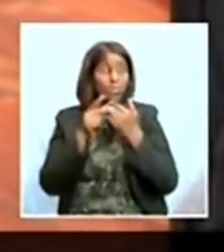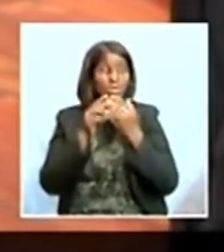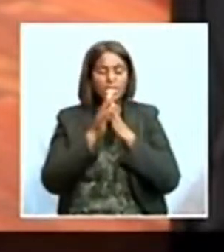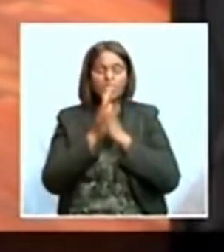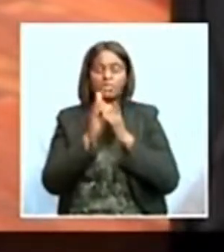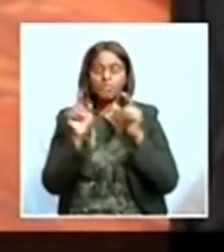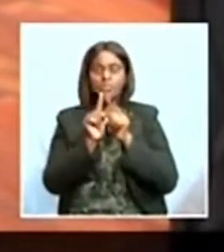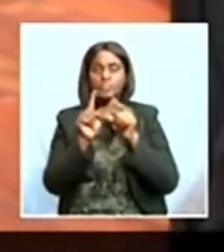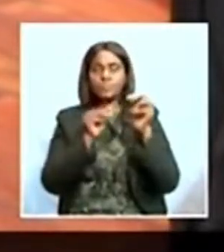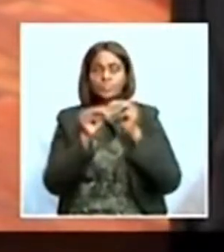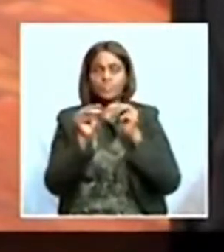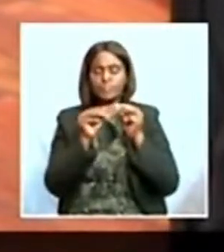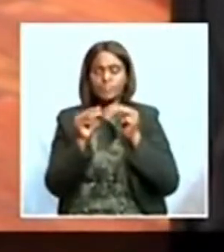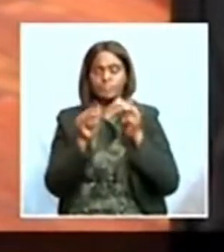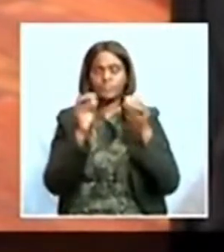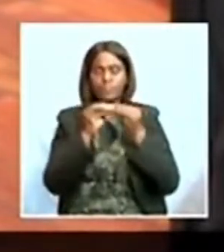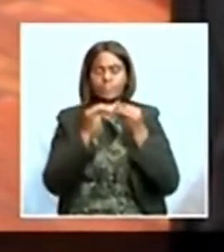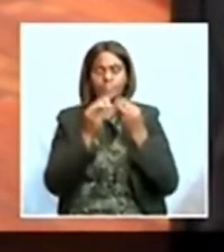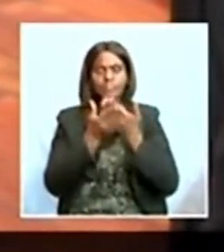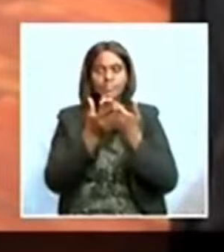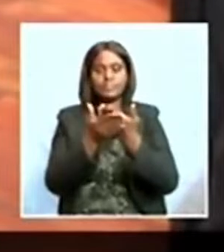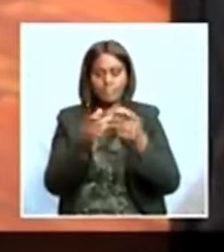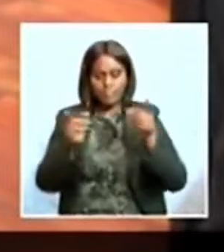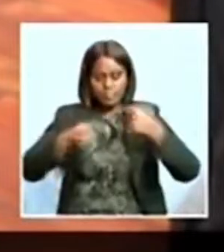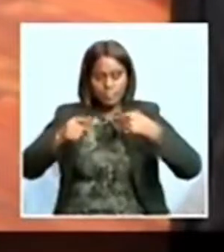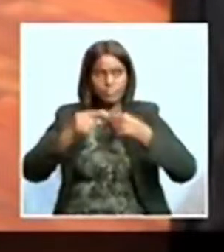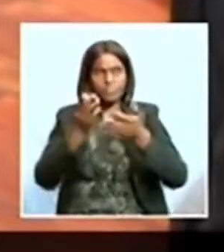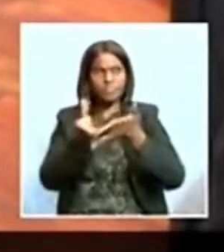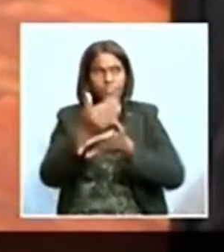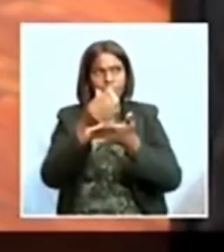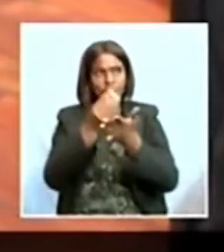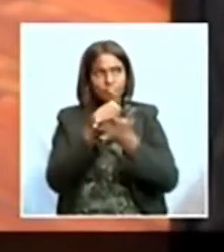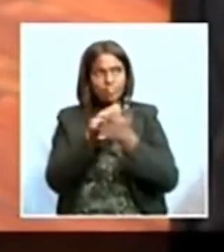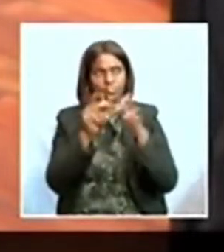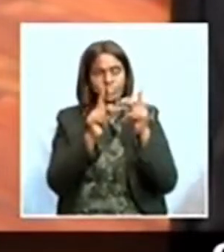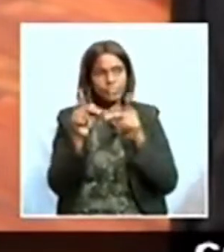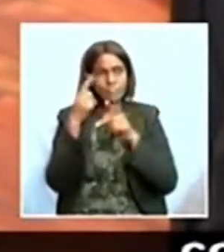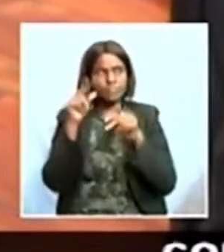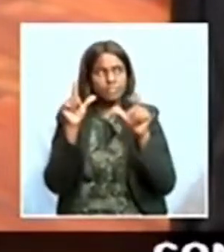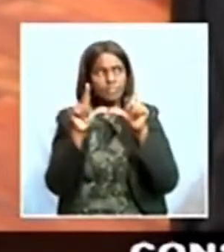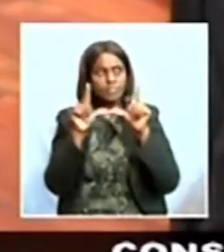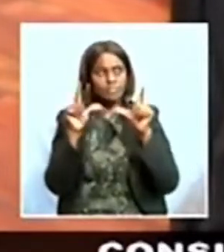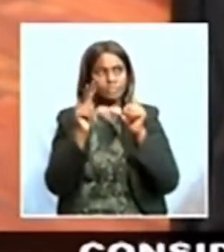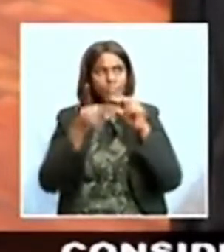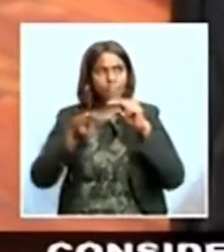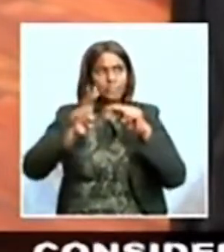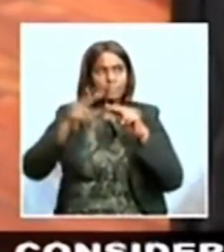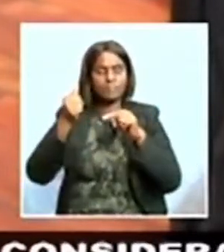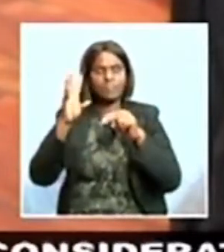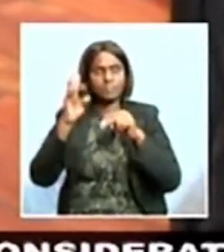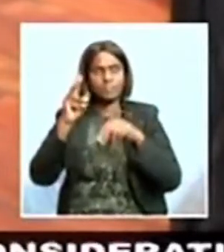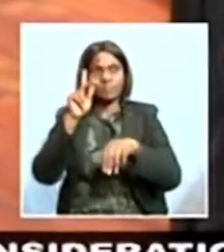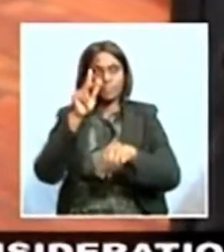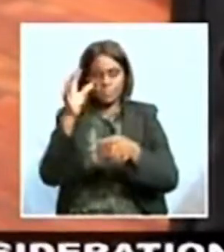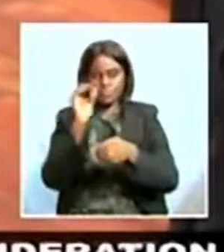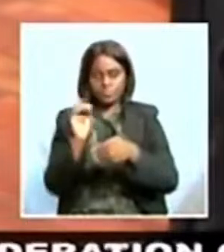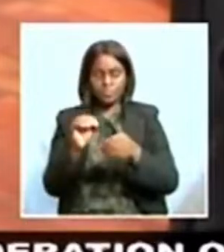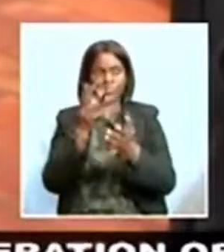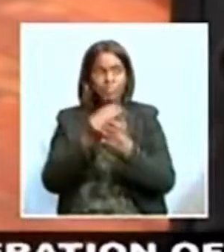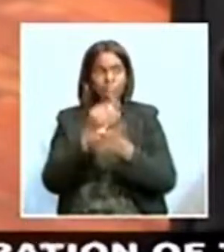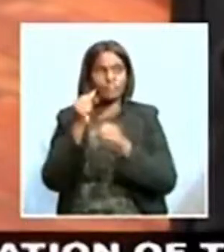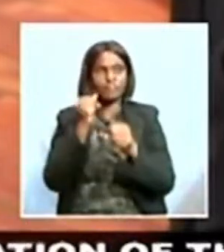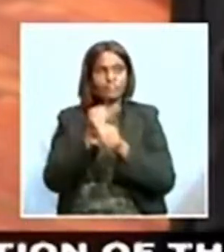Management wishes to further submit that the locally generated revenue performance for license increased by 16% for the financial year